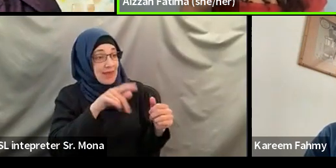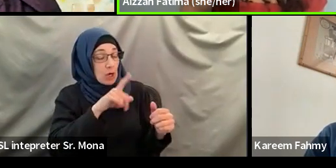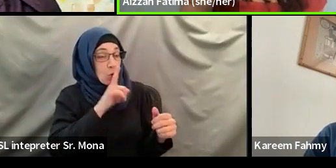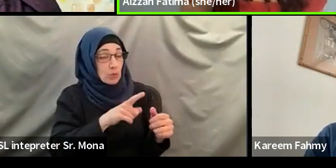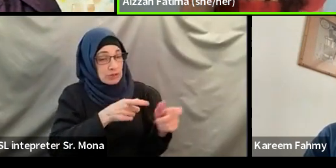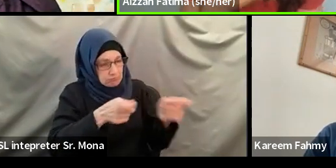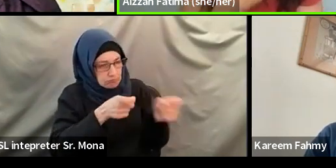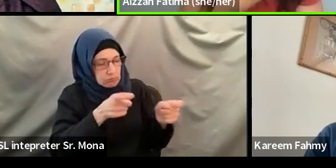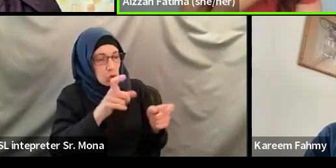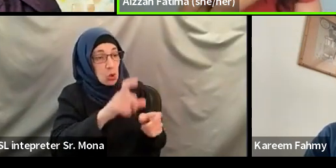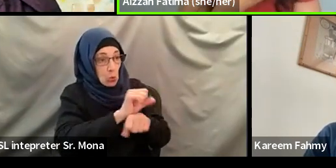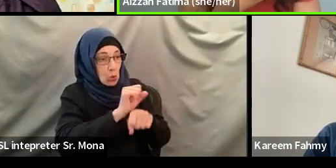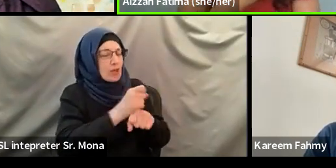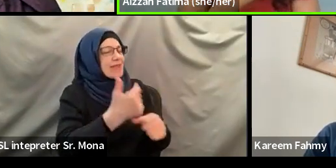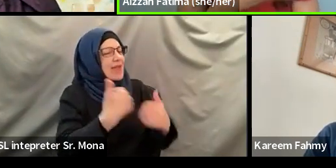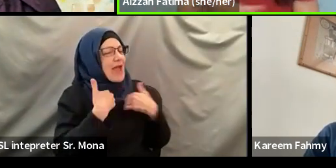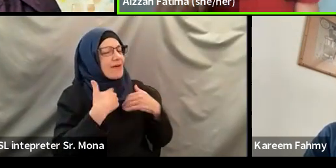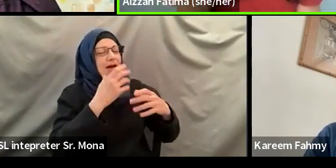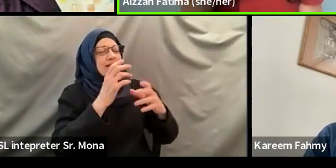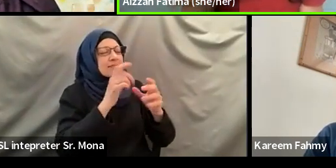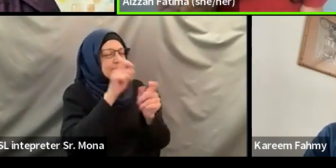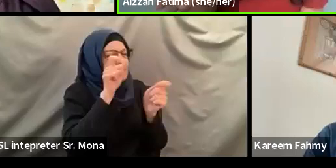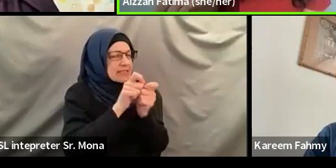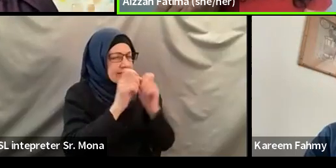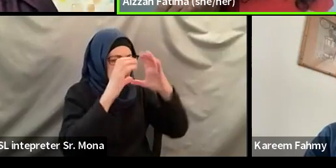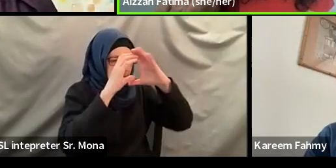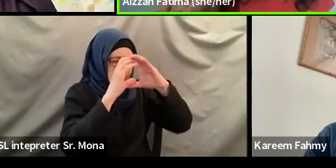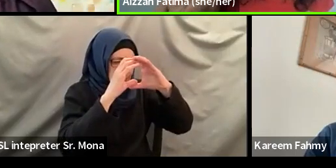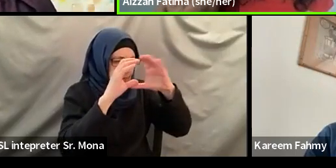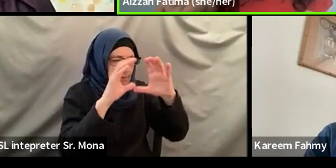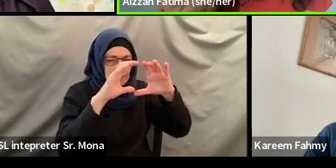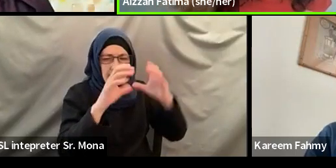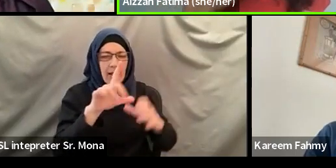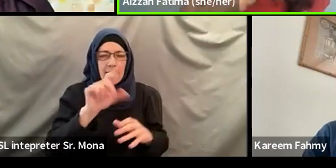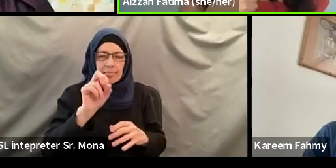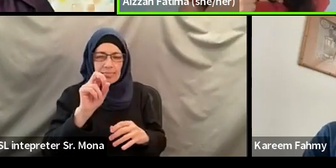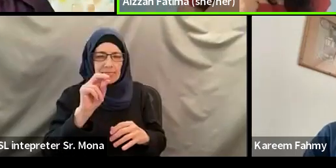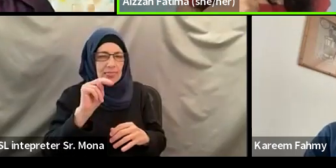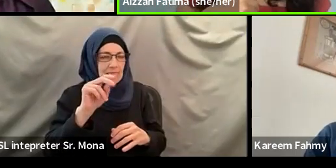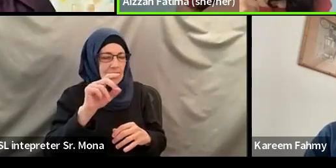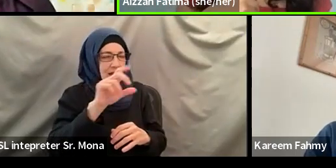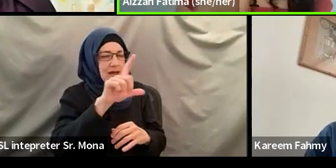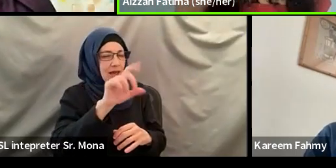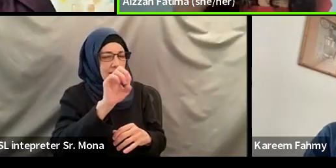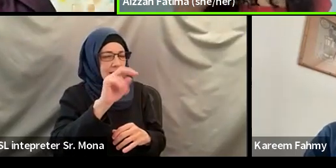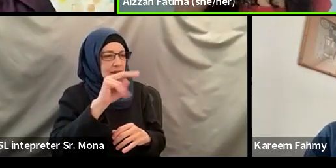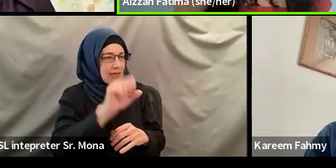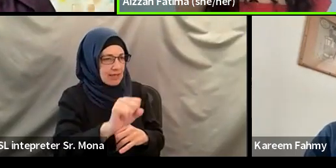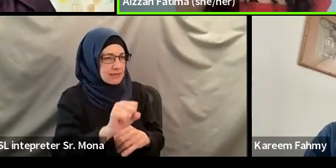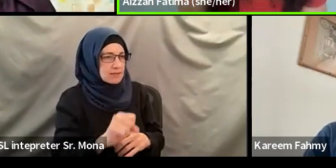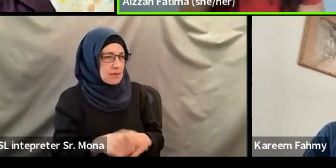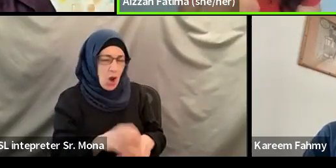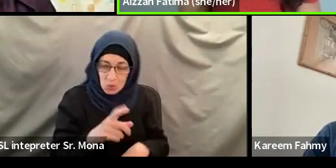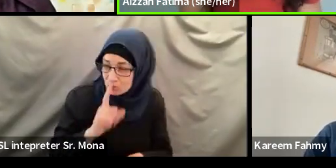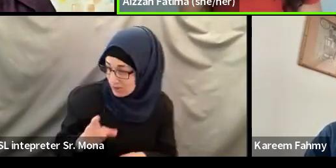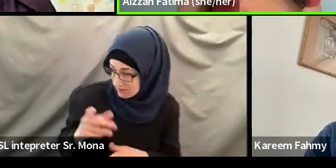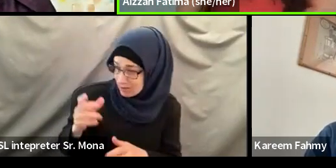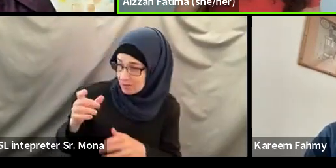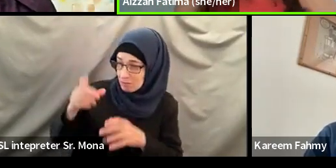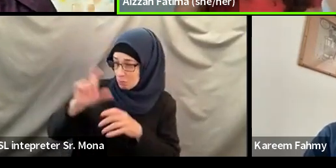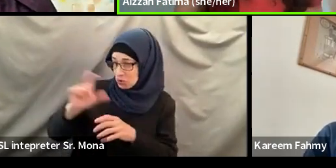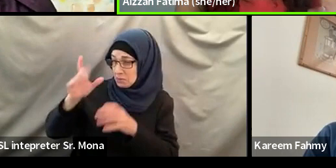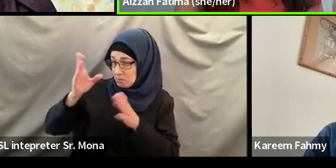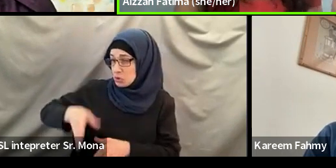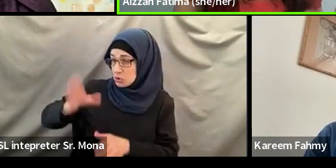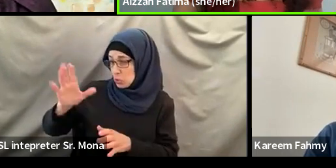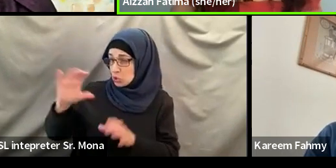many times I've been told in feed, oh, would a Muslim person really do that? I'm like, yeah, bitch, I did it. I'm a Muslim person. You know,